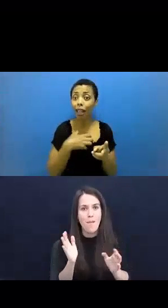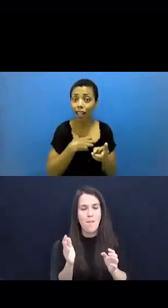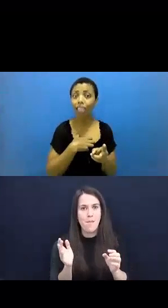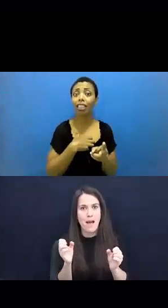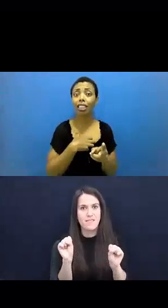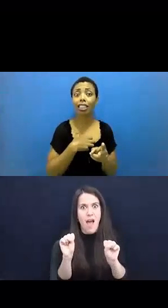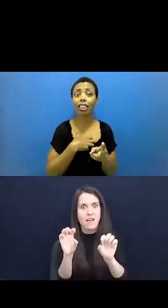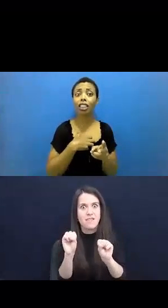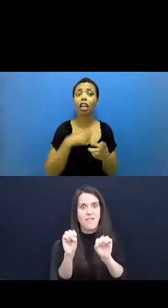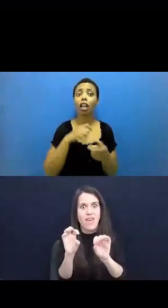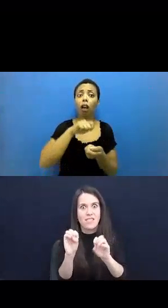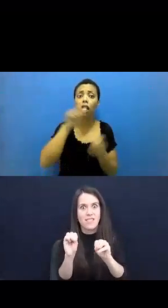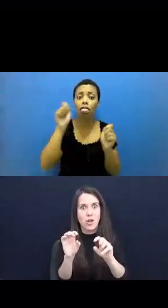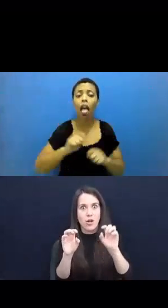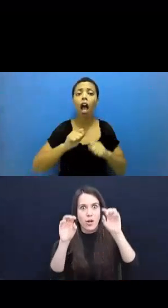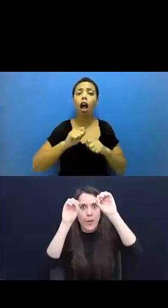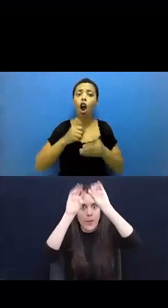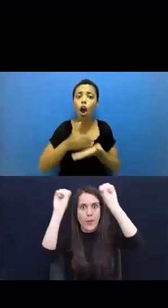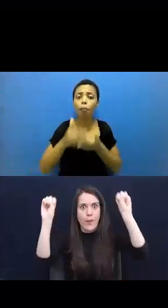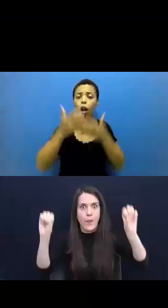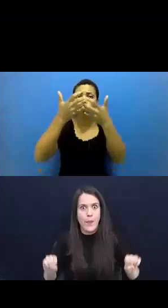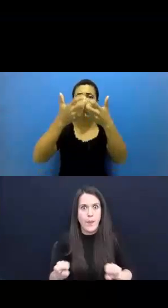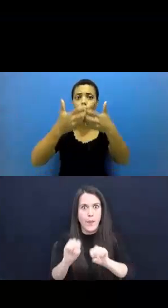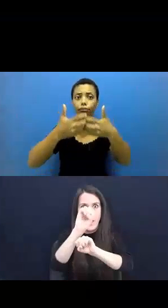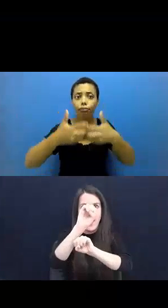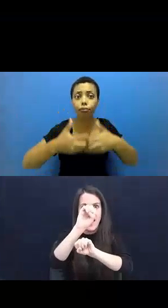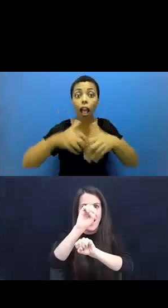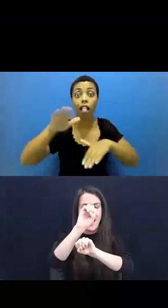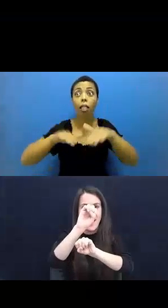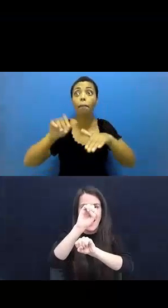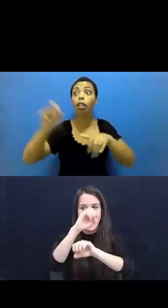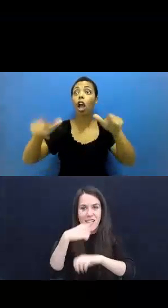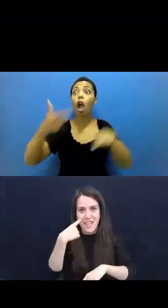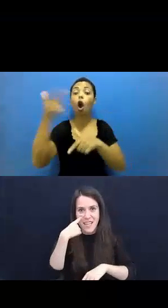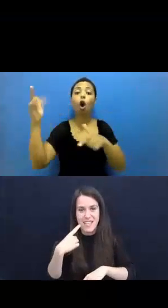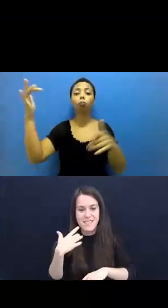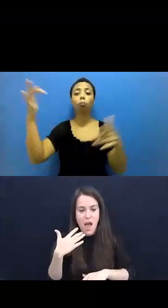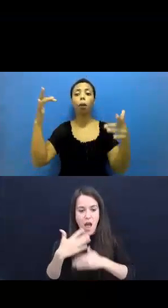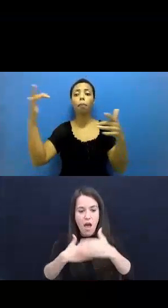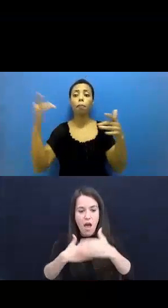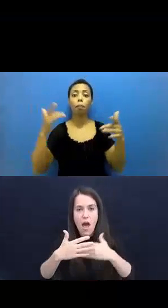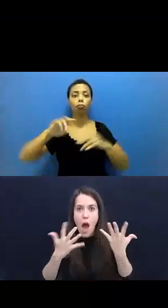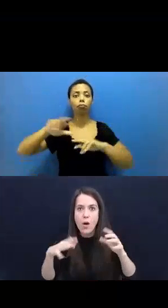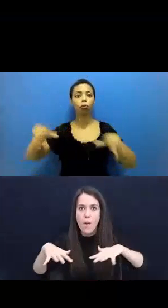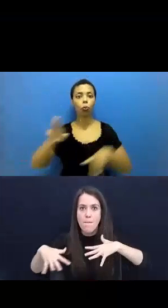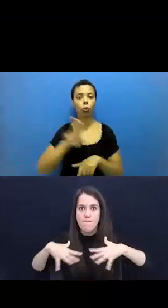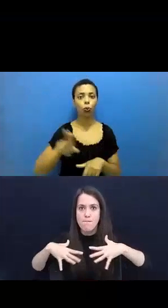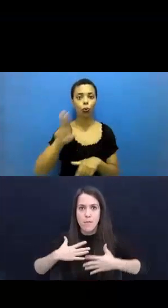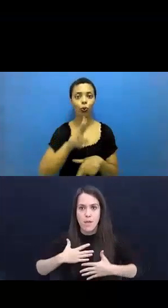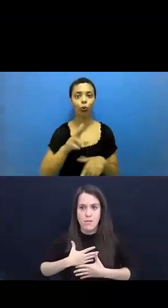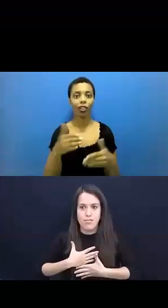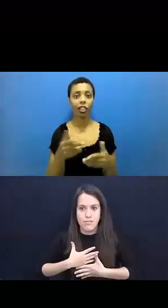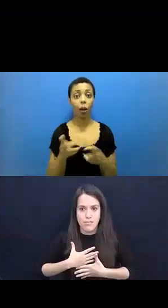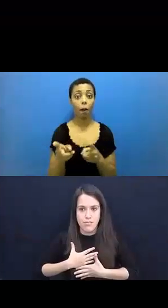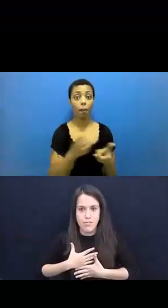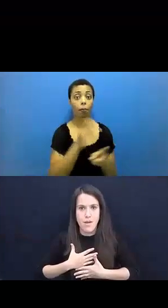multiple actuators. And the way to instruct each actuator to vibrate is to write a piece of